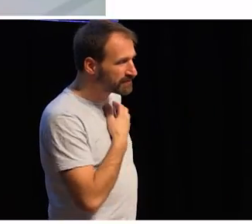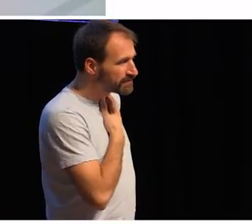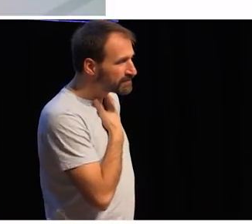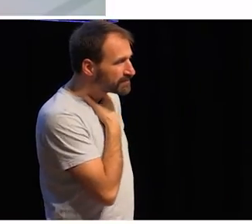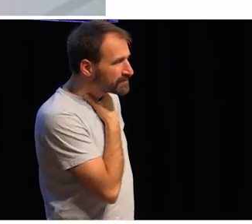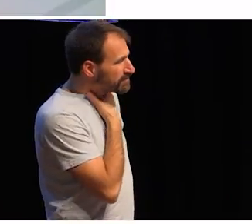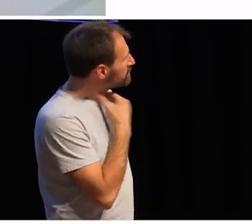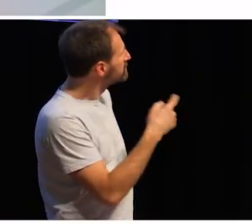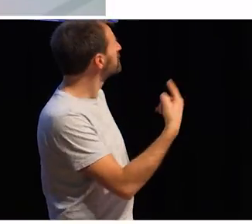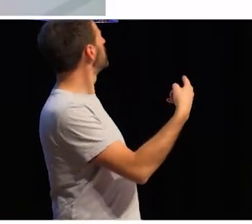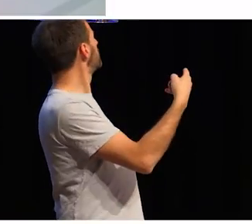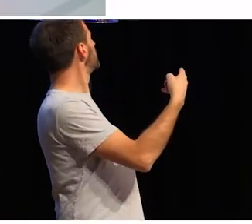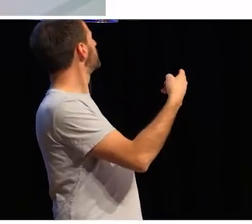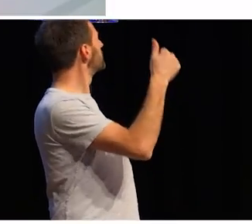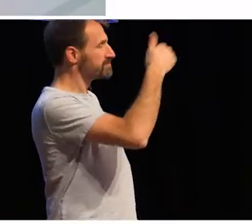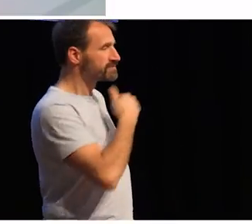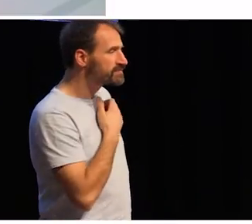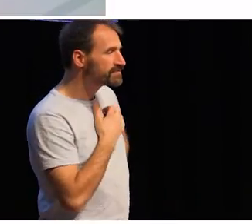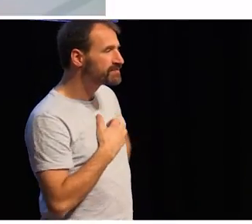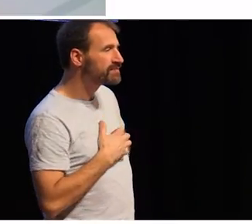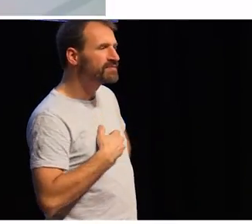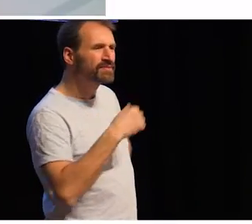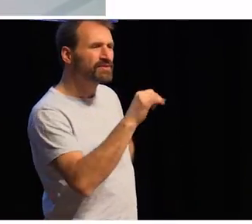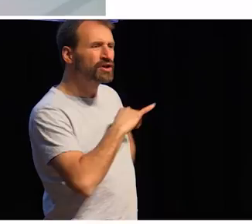Is it running? Yeah. And then what about green?